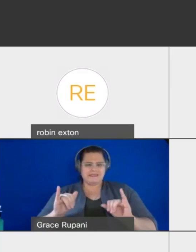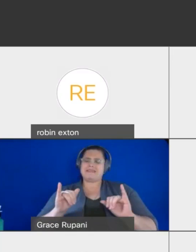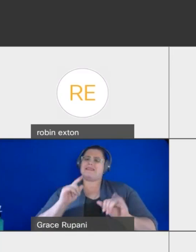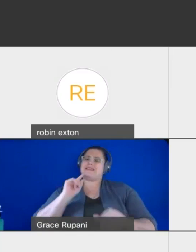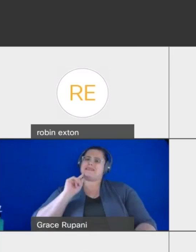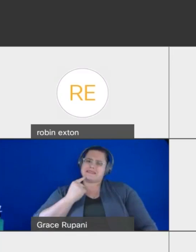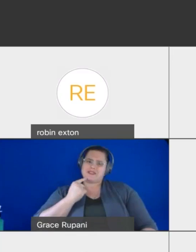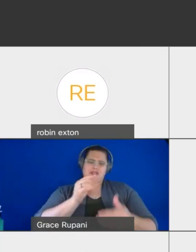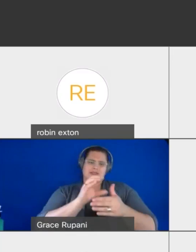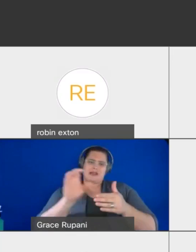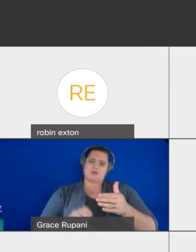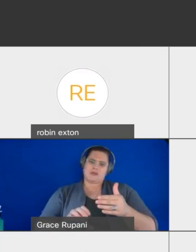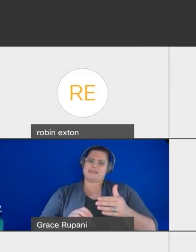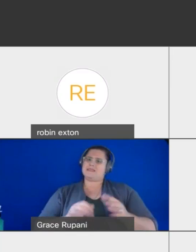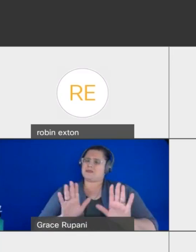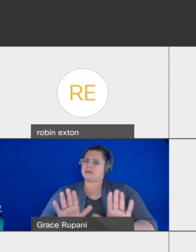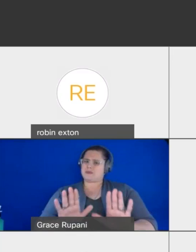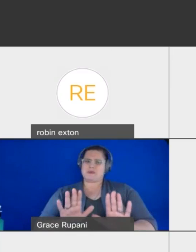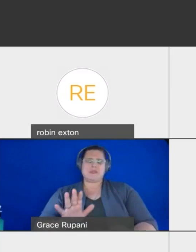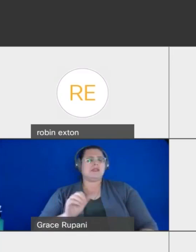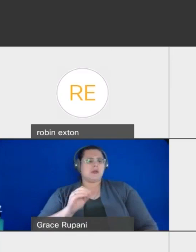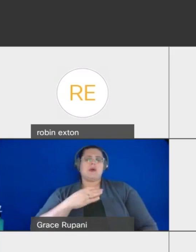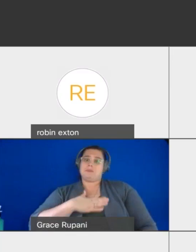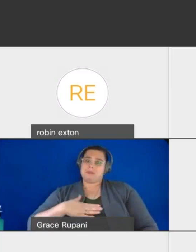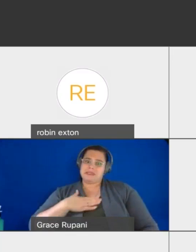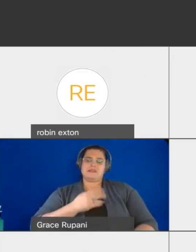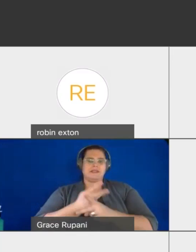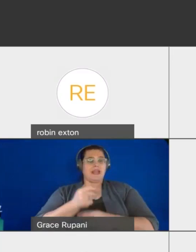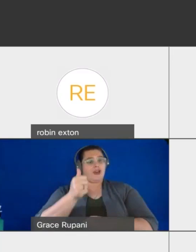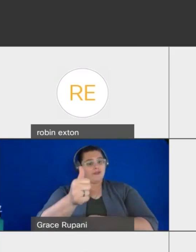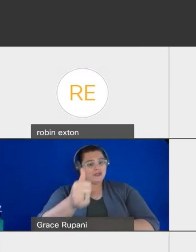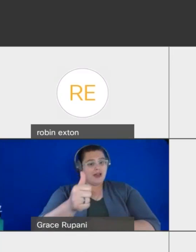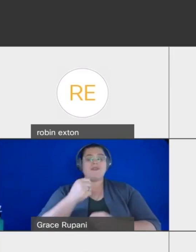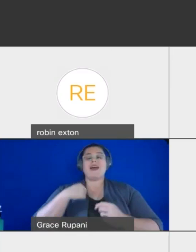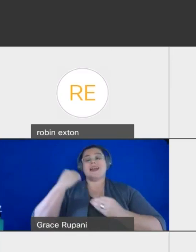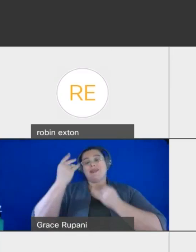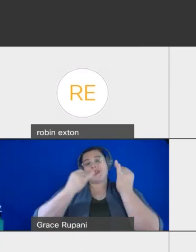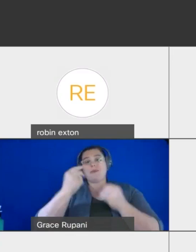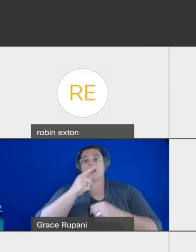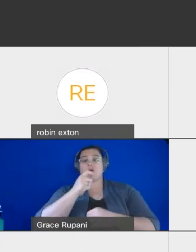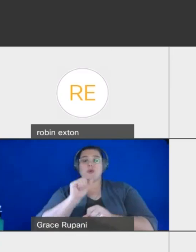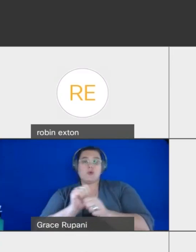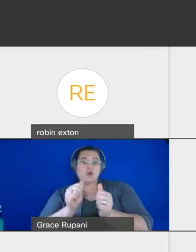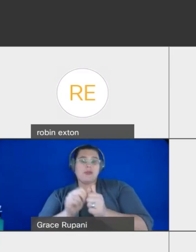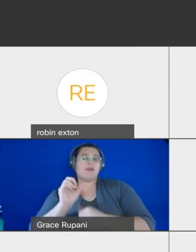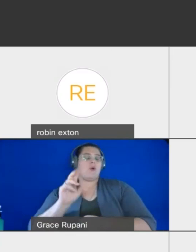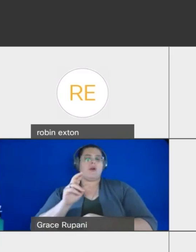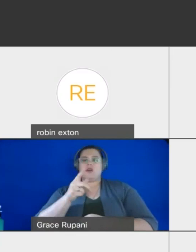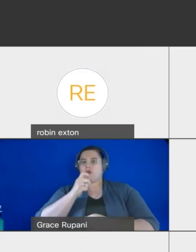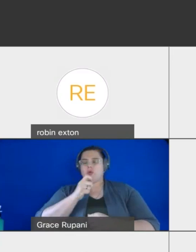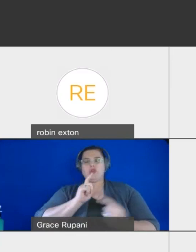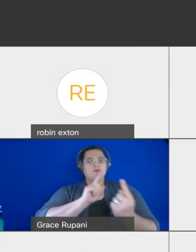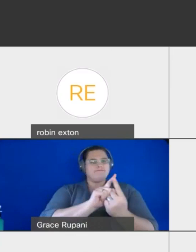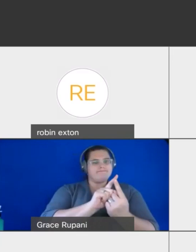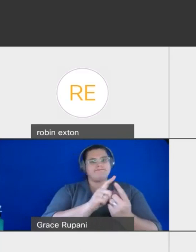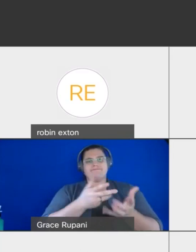for some people. So please take care of yourselves and think about the people that you work with or come in contact with as